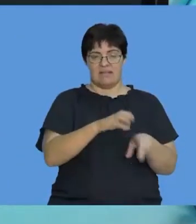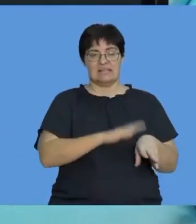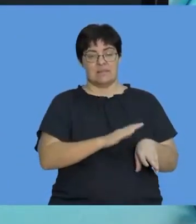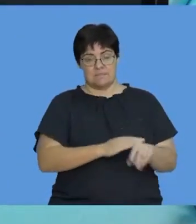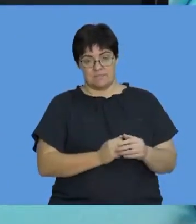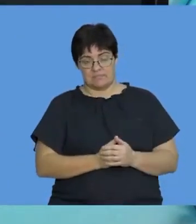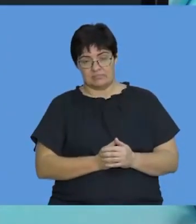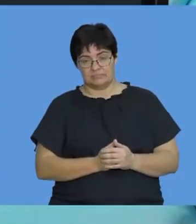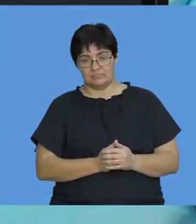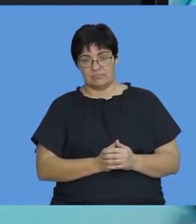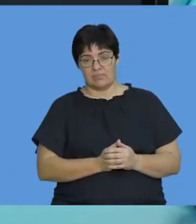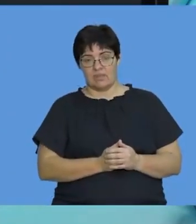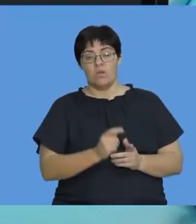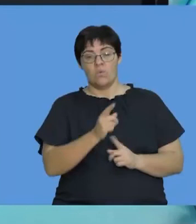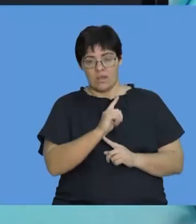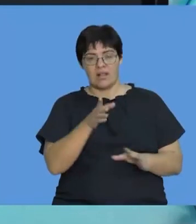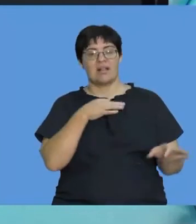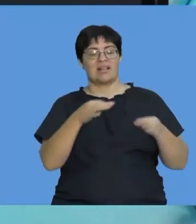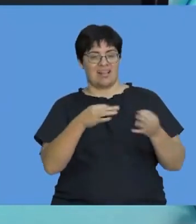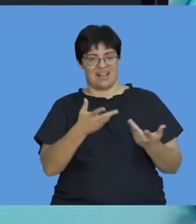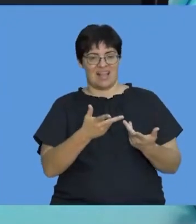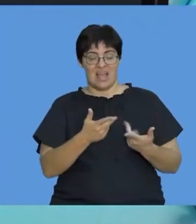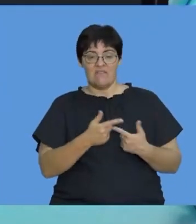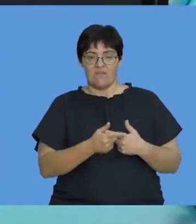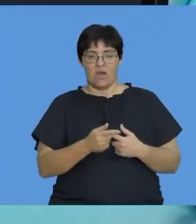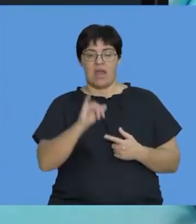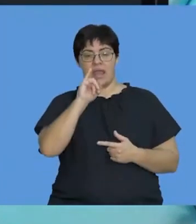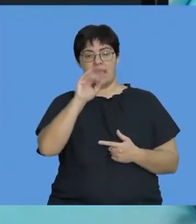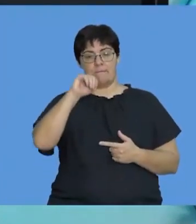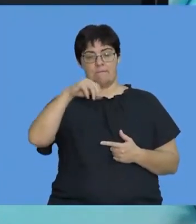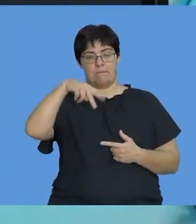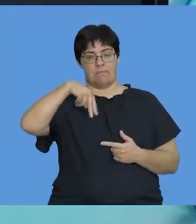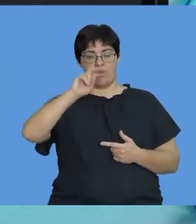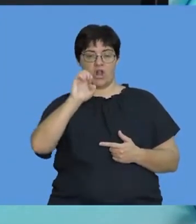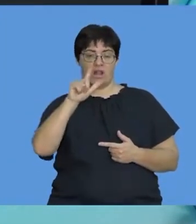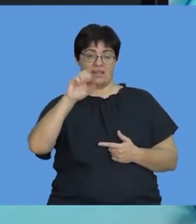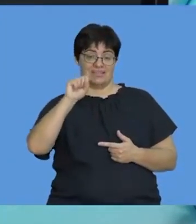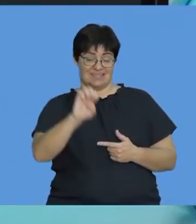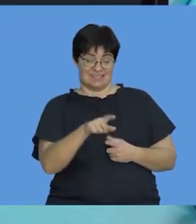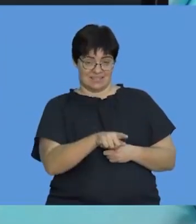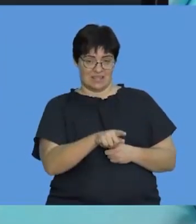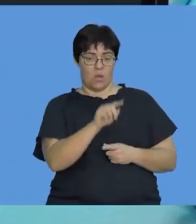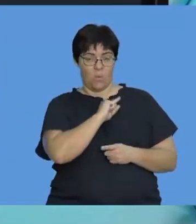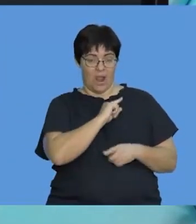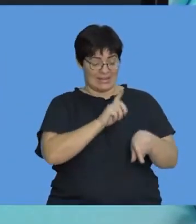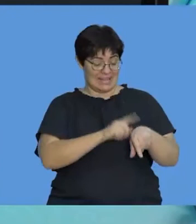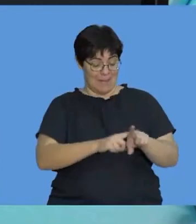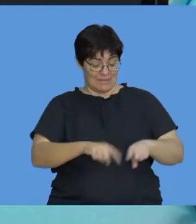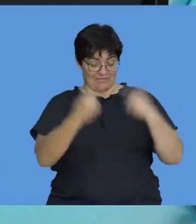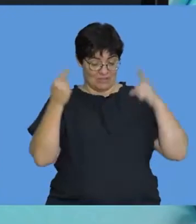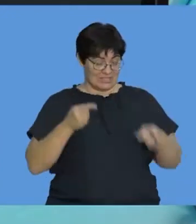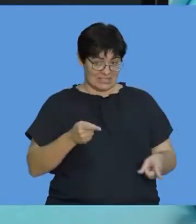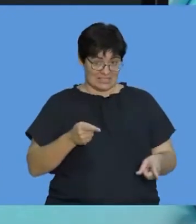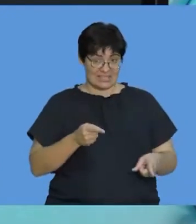because of the contact time, okay? And we're actually going to spend time on that when we get to impulse, because that difference